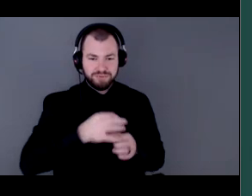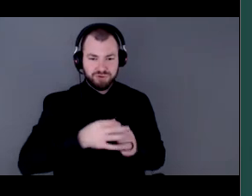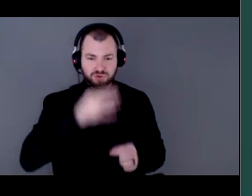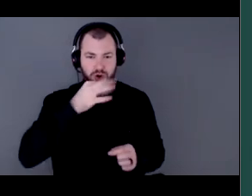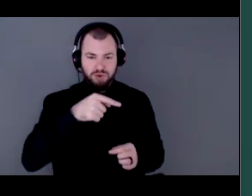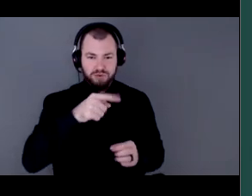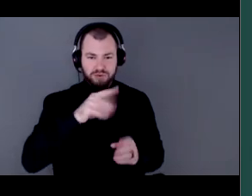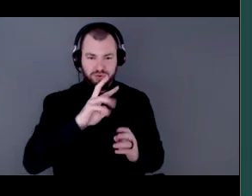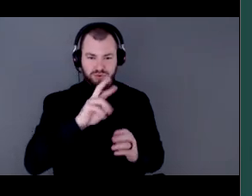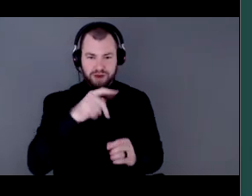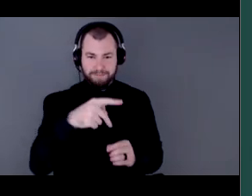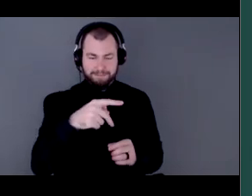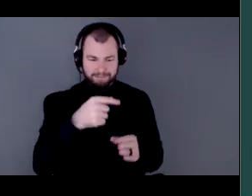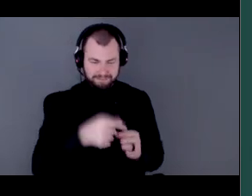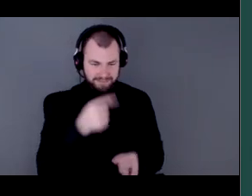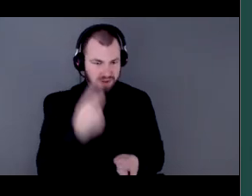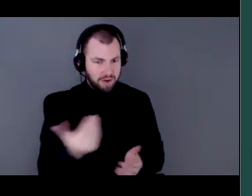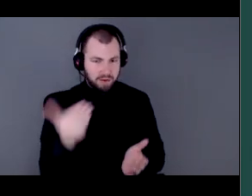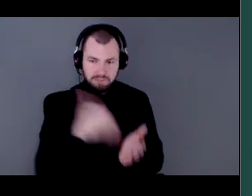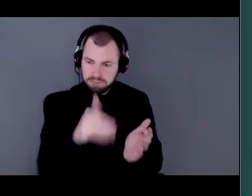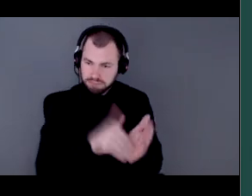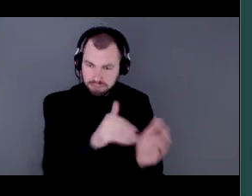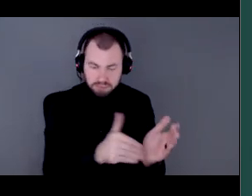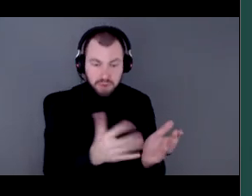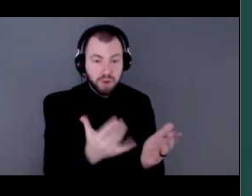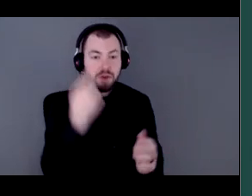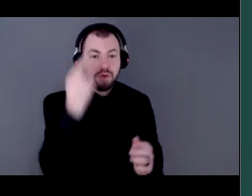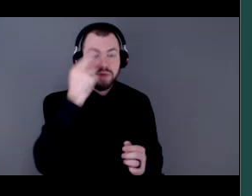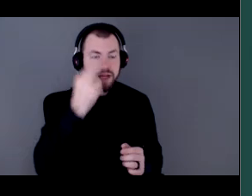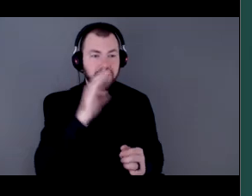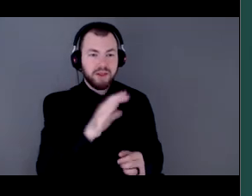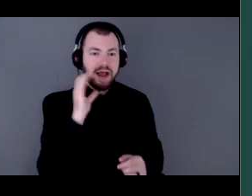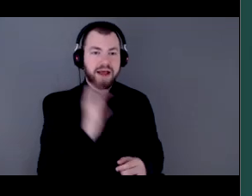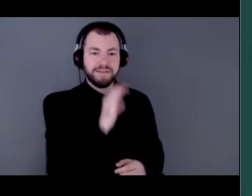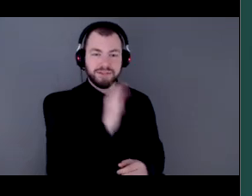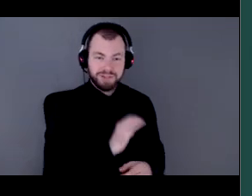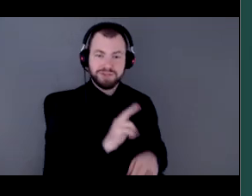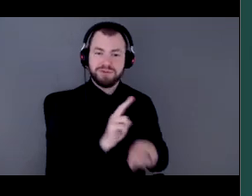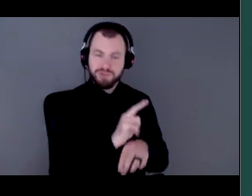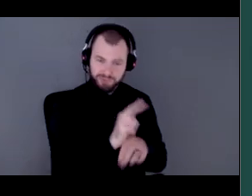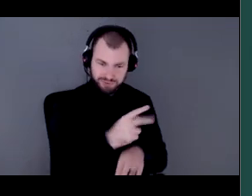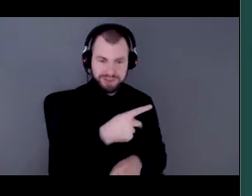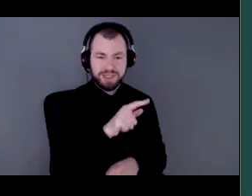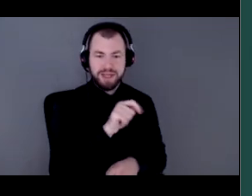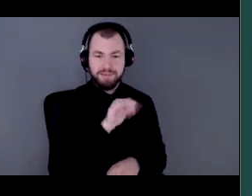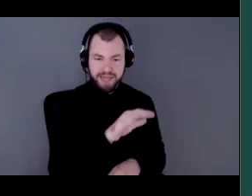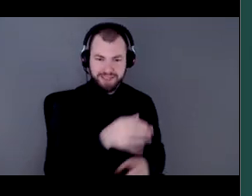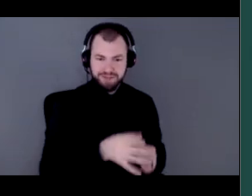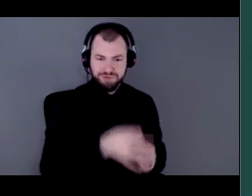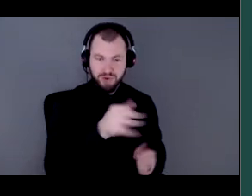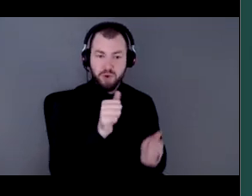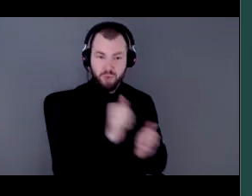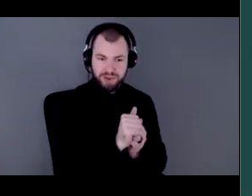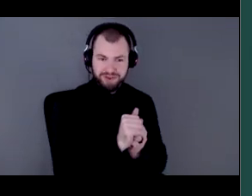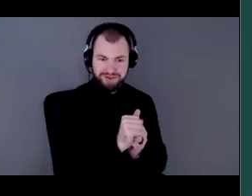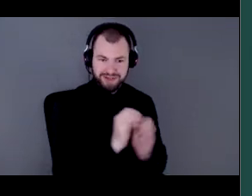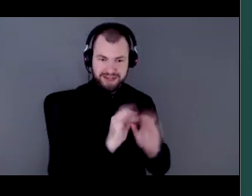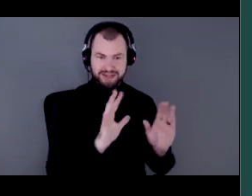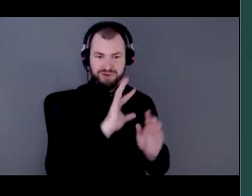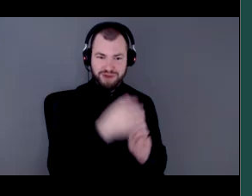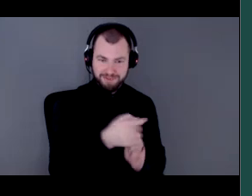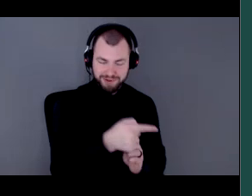what is going on? Well, they realized their cafeteria was using plastic straws with clear plastic straw wrappers. And that's why they kept